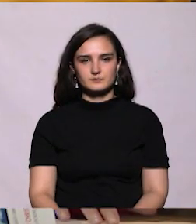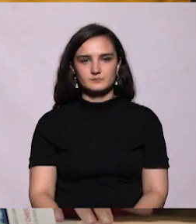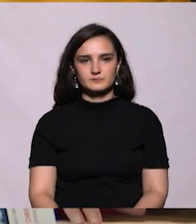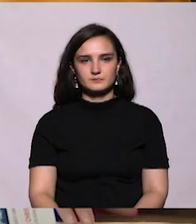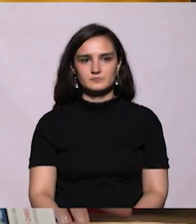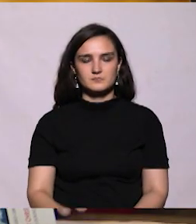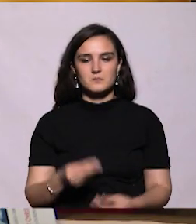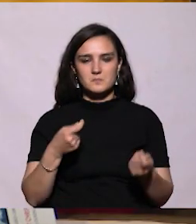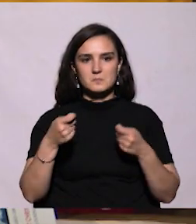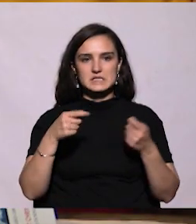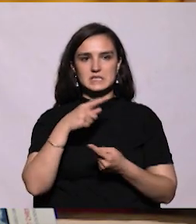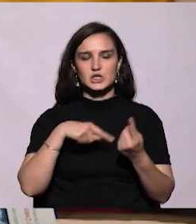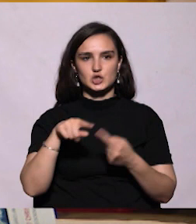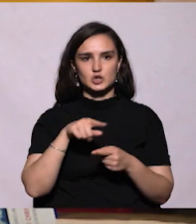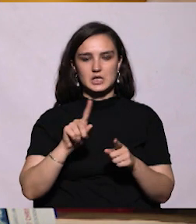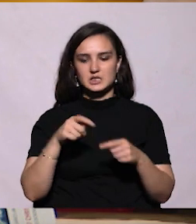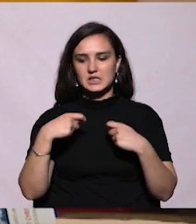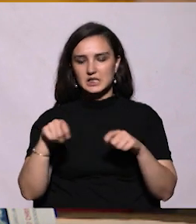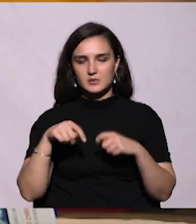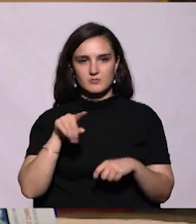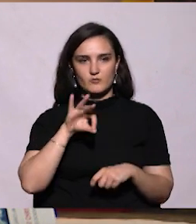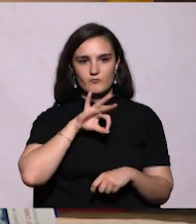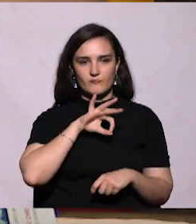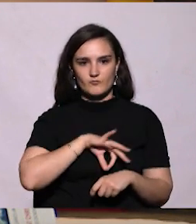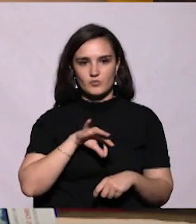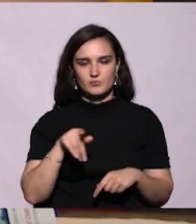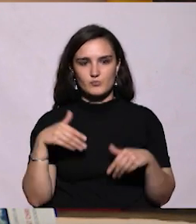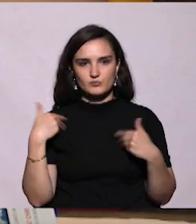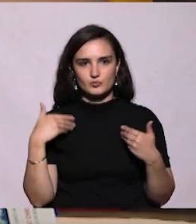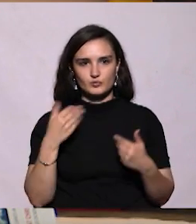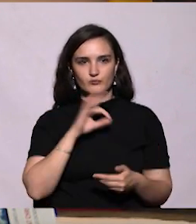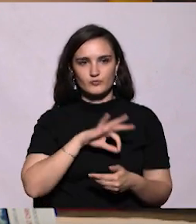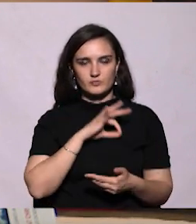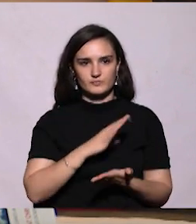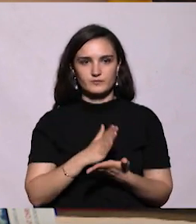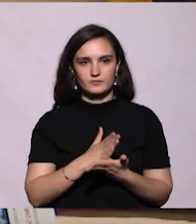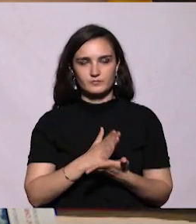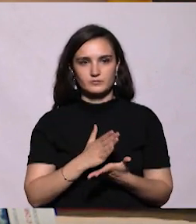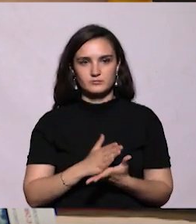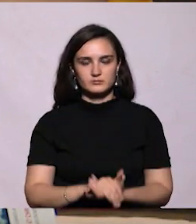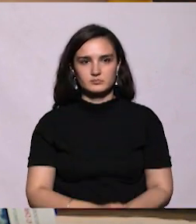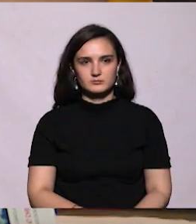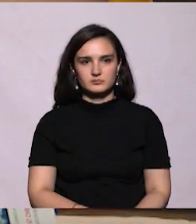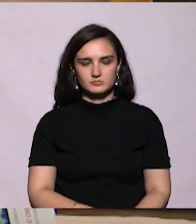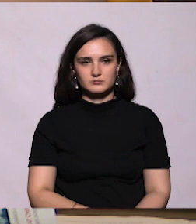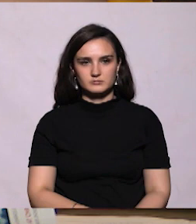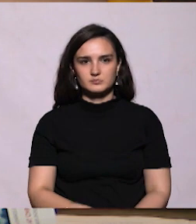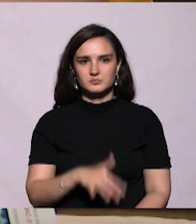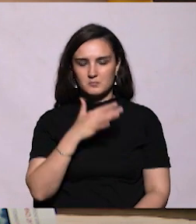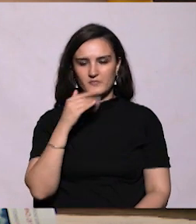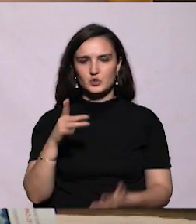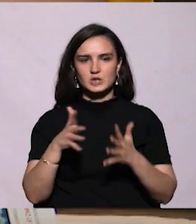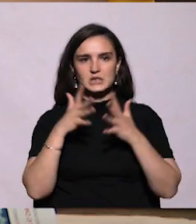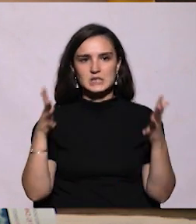make in business by selling things or goods. The more successful a company is, most likely the